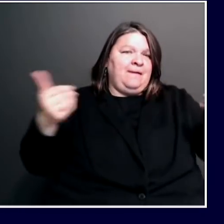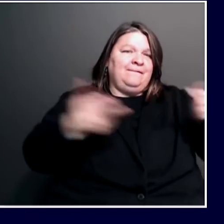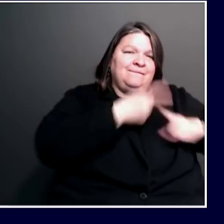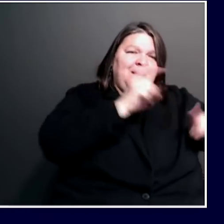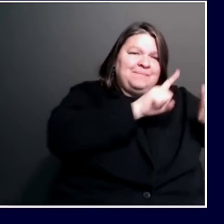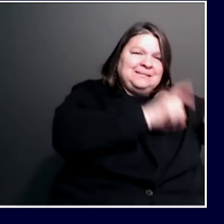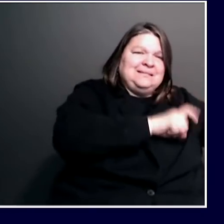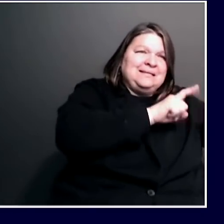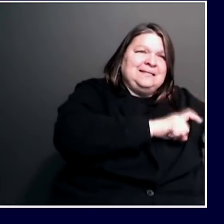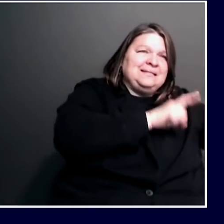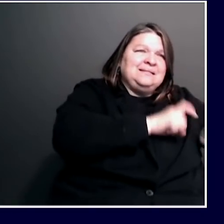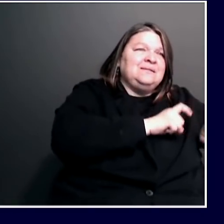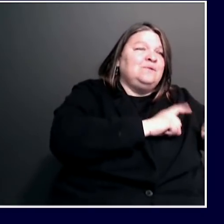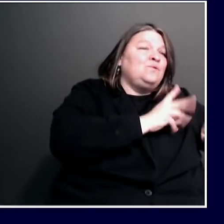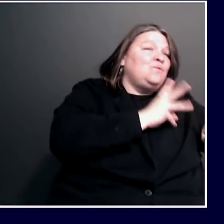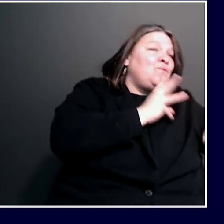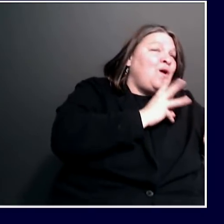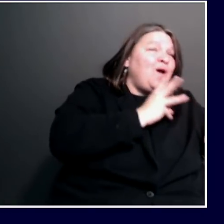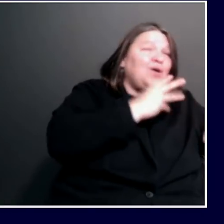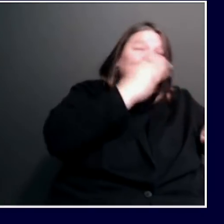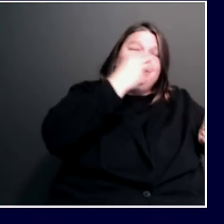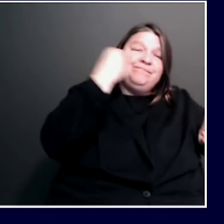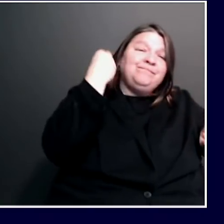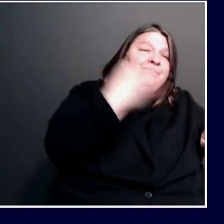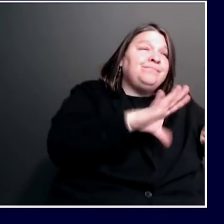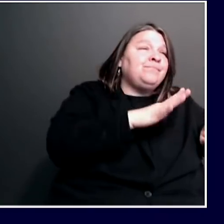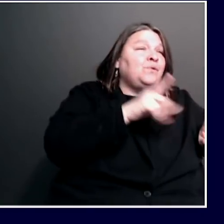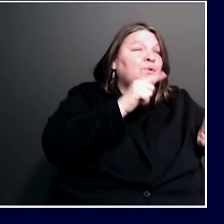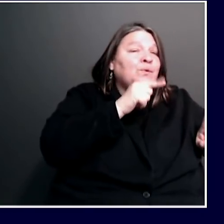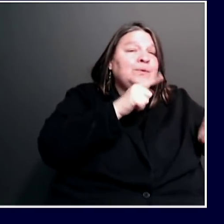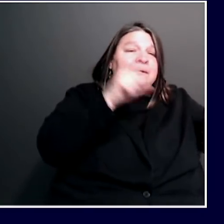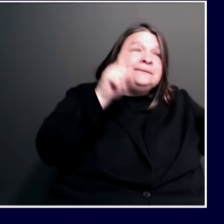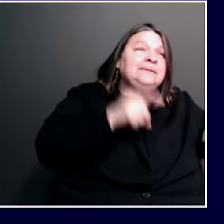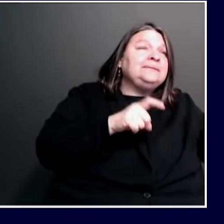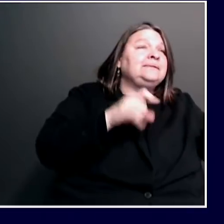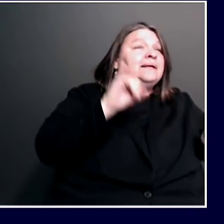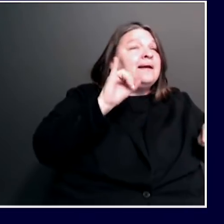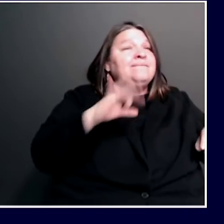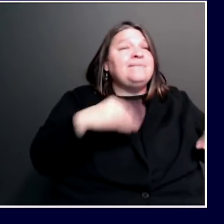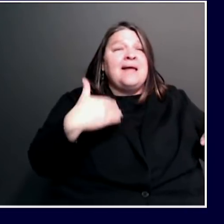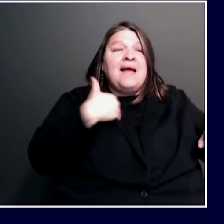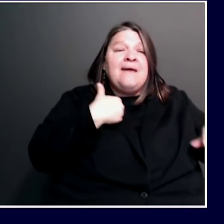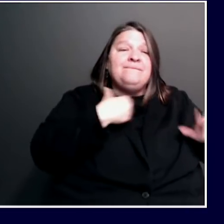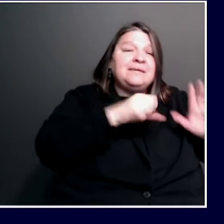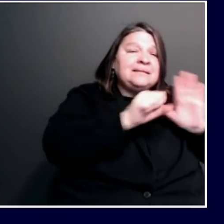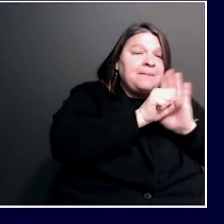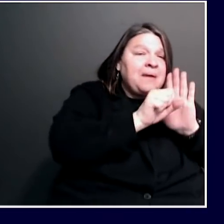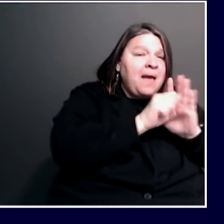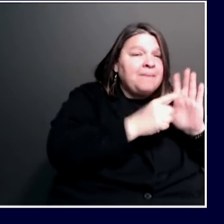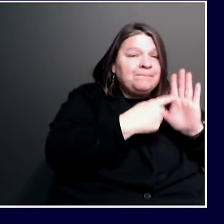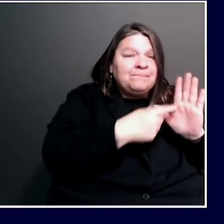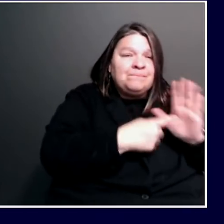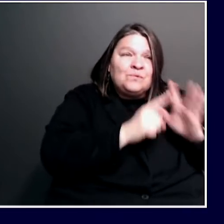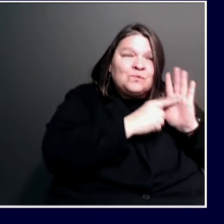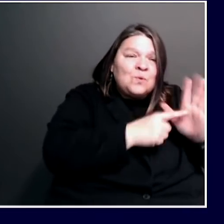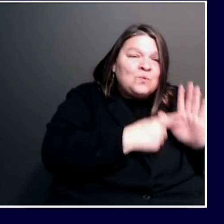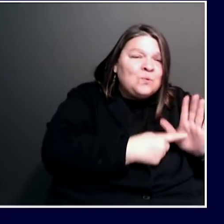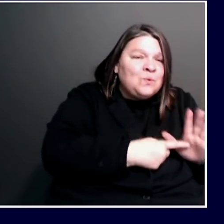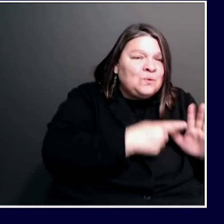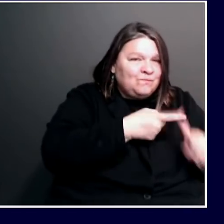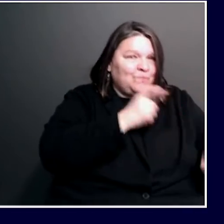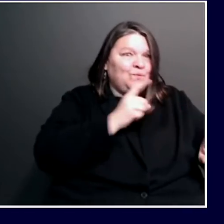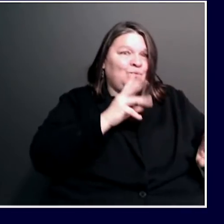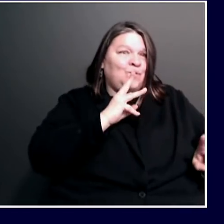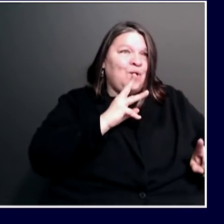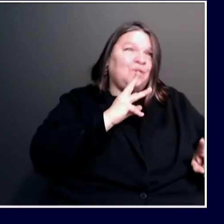care who's showing up to get tested, whether they're asymptomatic or symptomatic, et cetera. The wastewater gives us a true